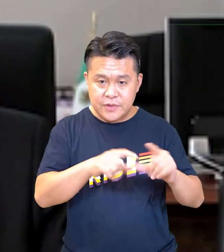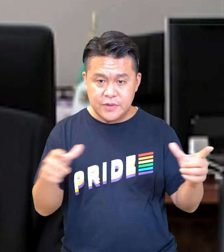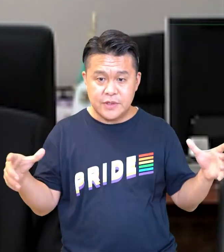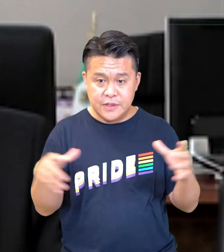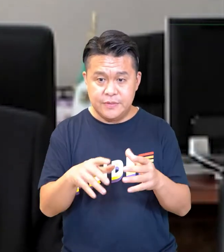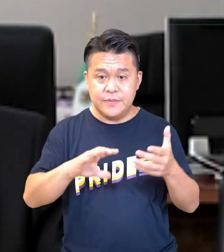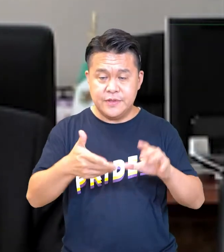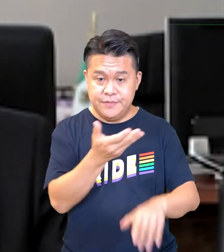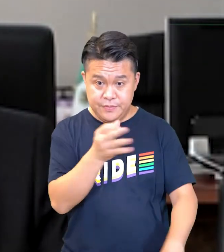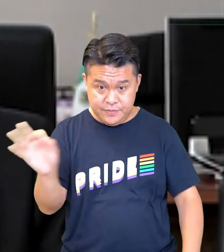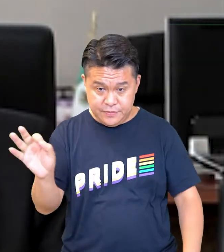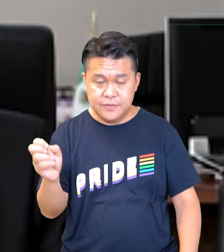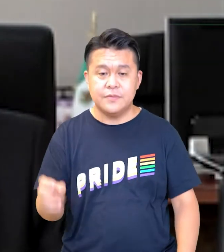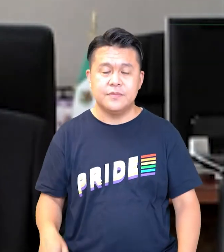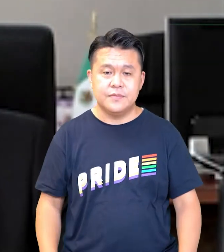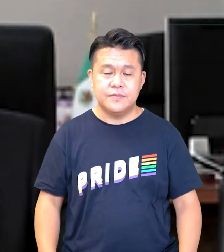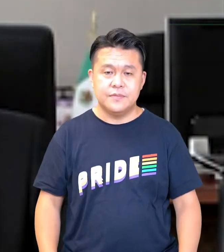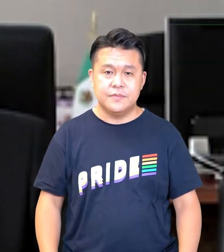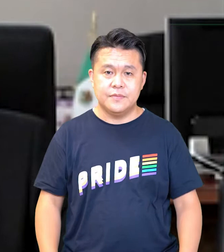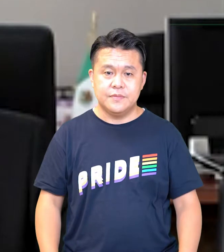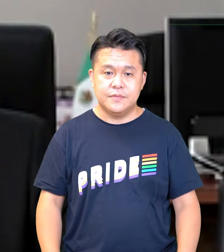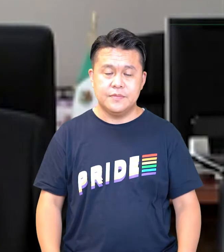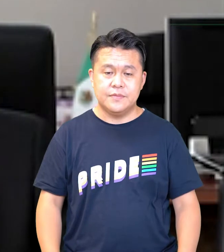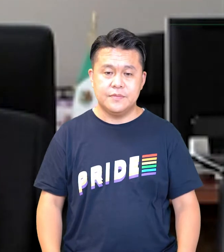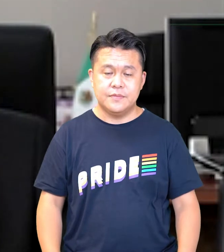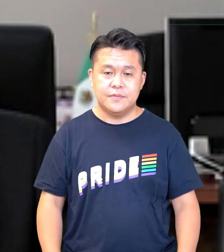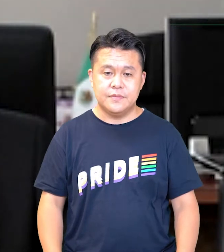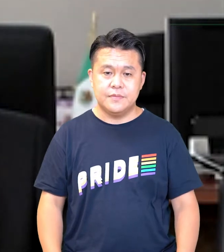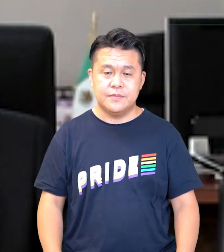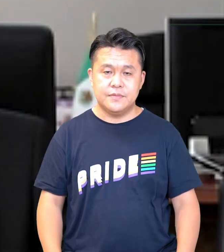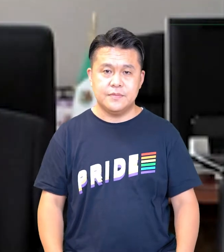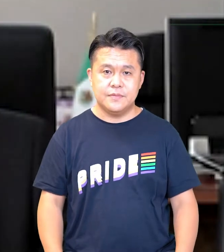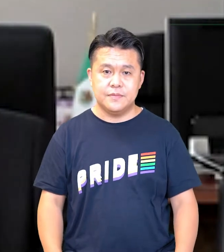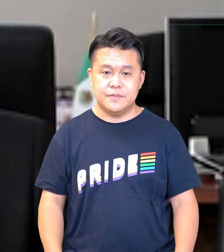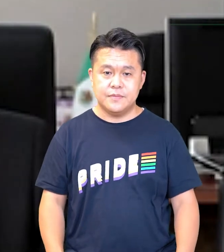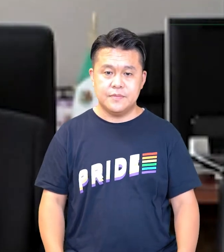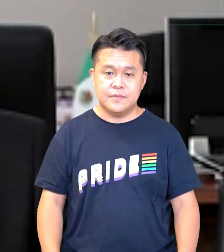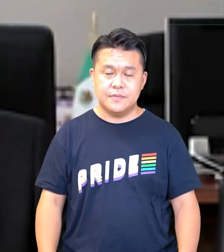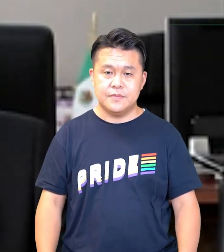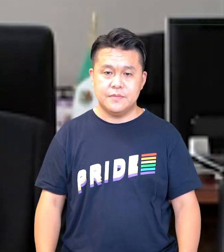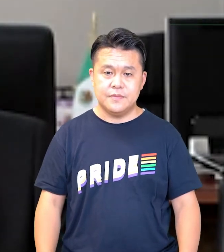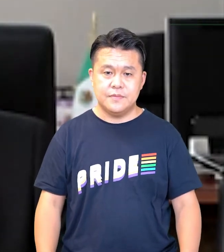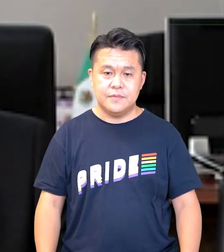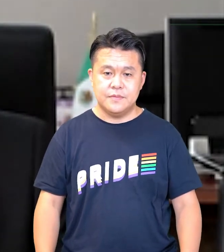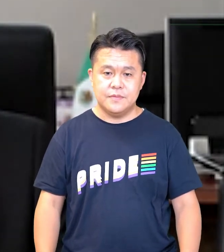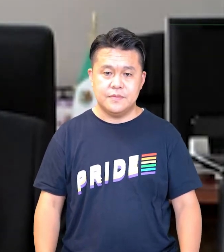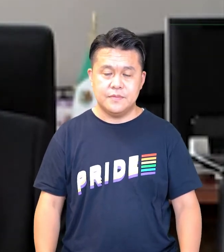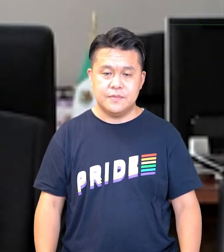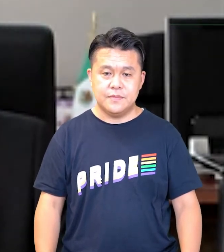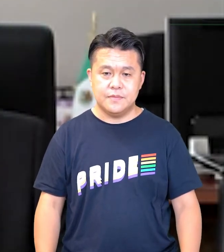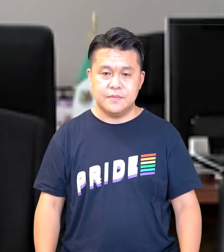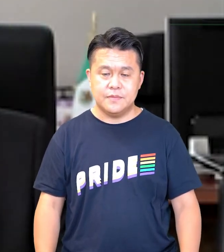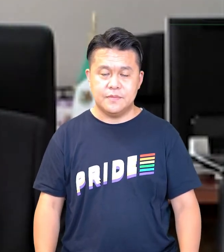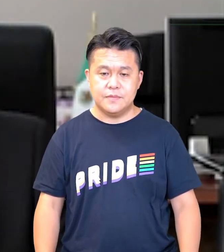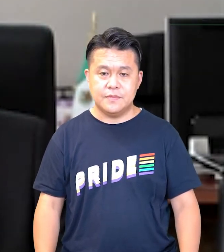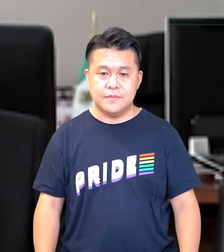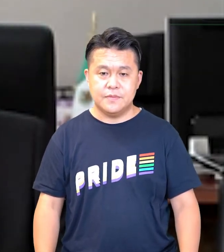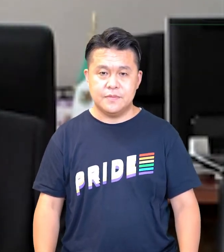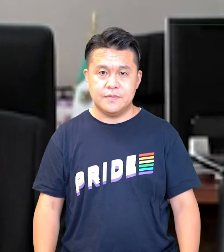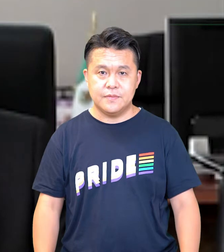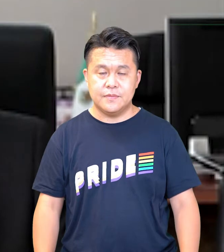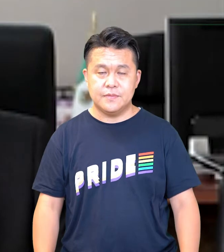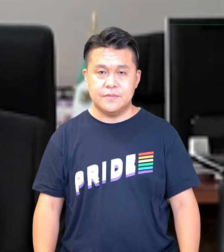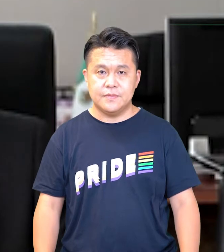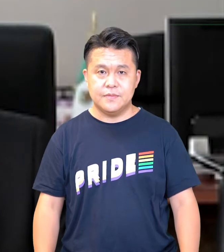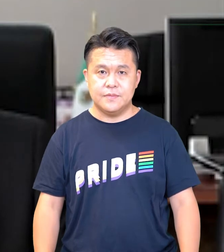self-reflection, the Mexican society resolved to recognize that our country is a